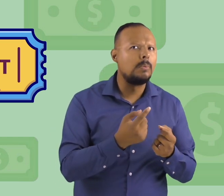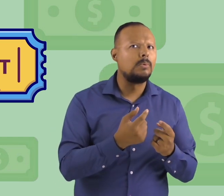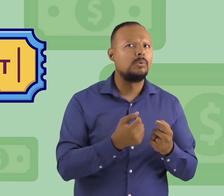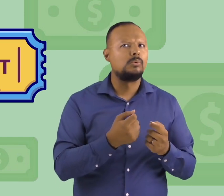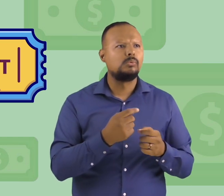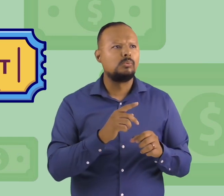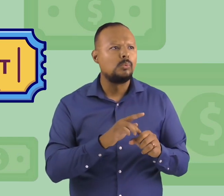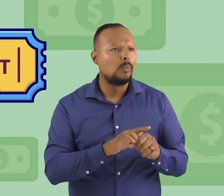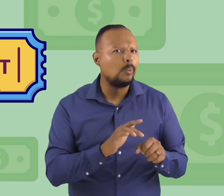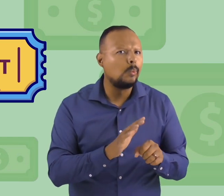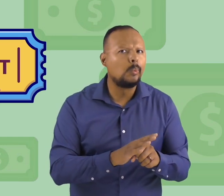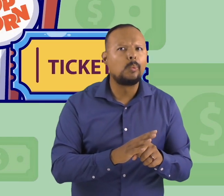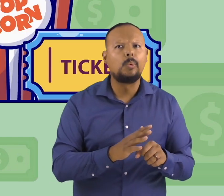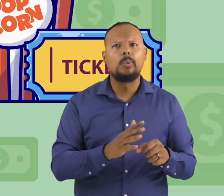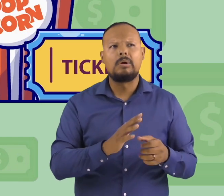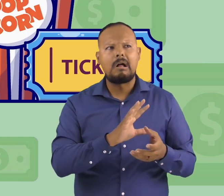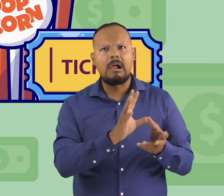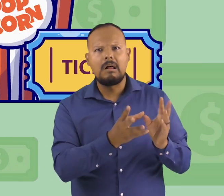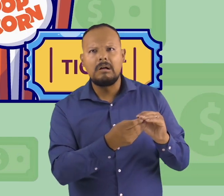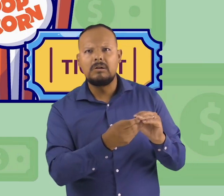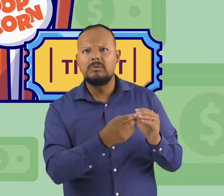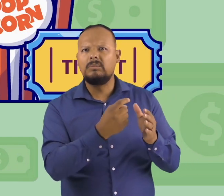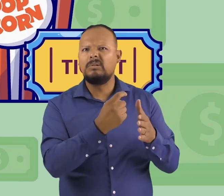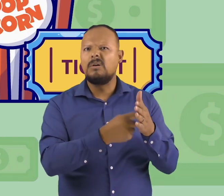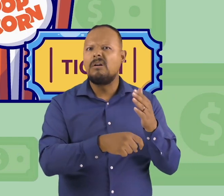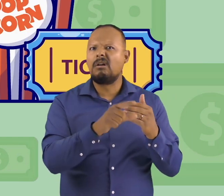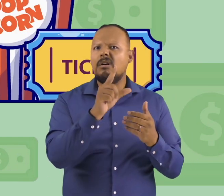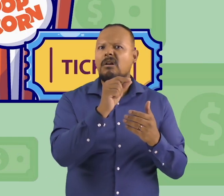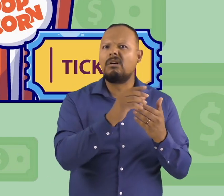soda will cost around $20.